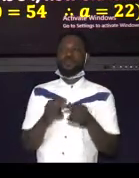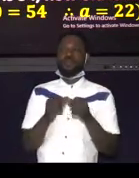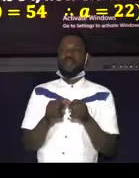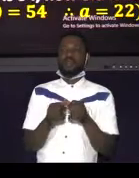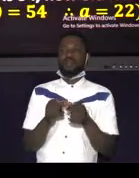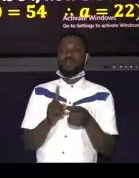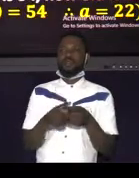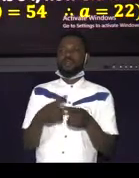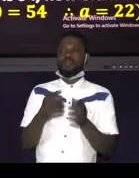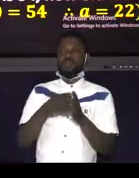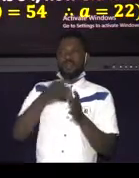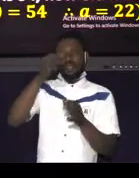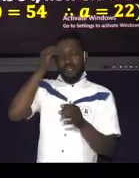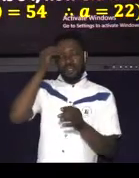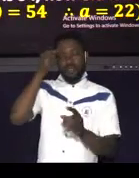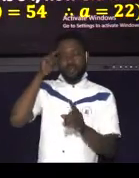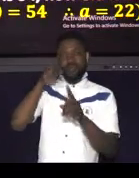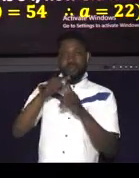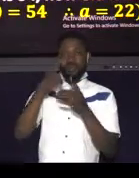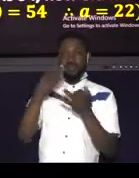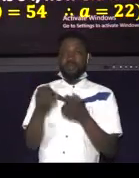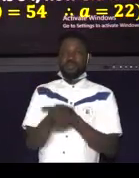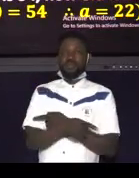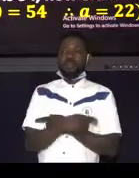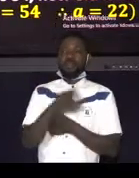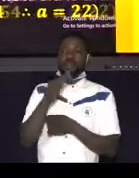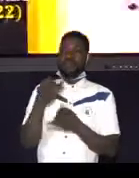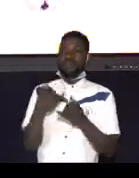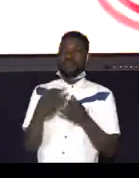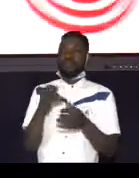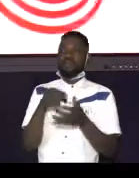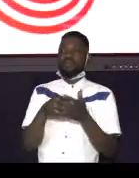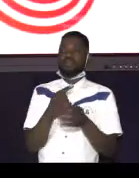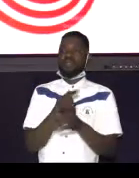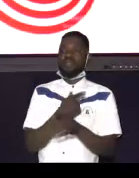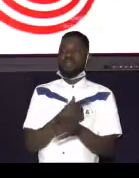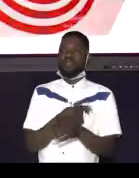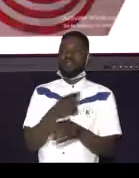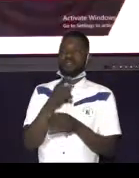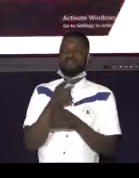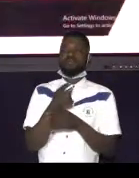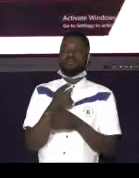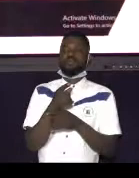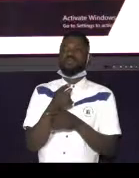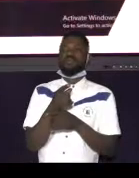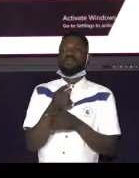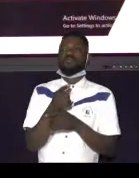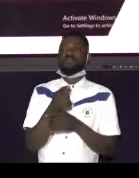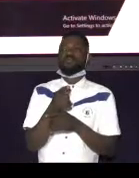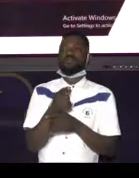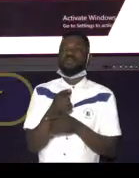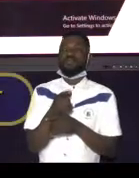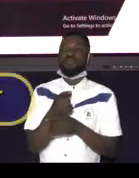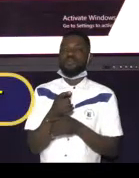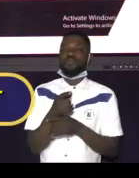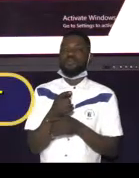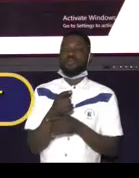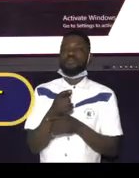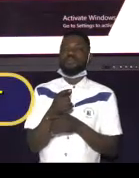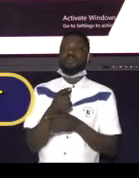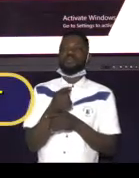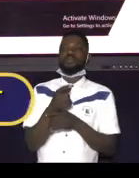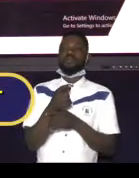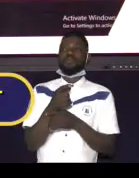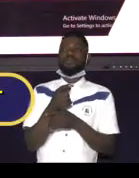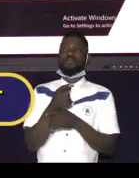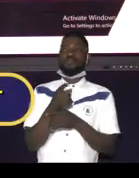to the learning objectives for today. By the end of this lesson, what should we be able to achieve? We are going to be working with